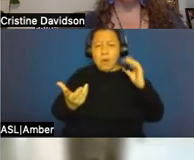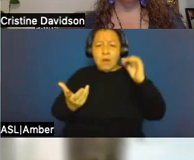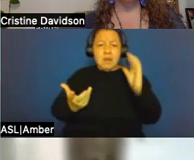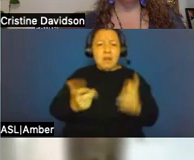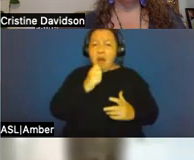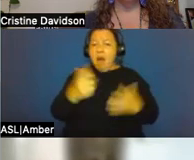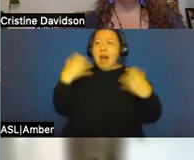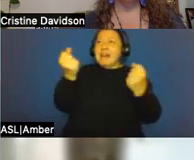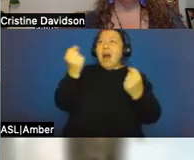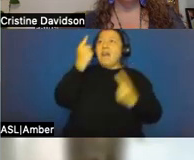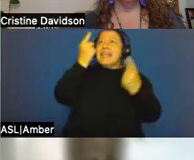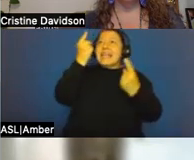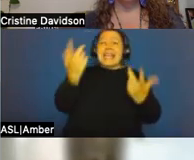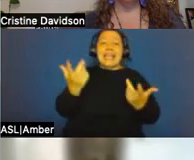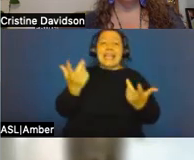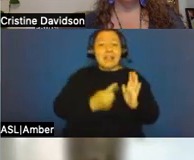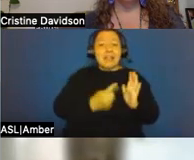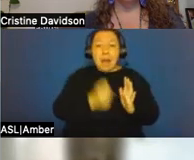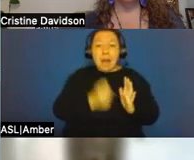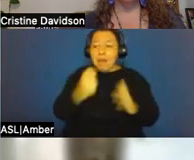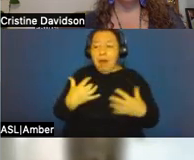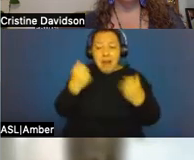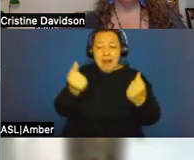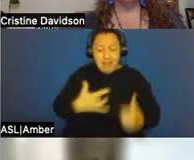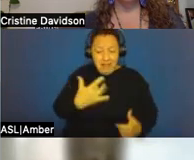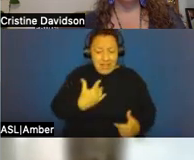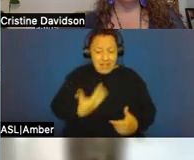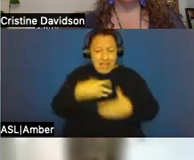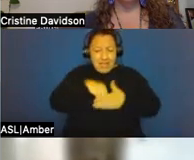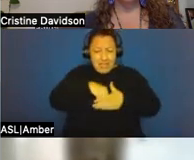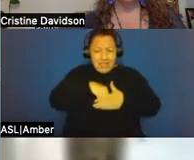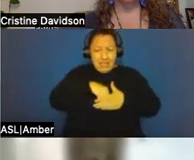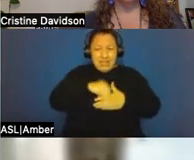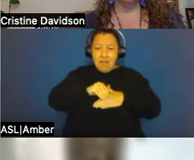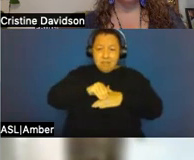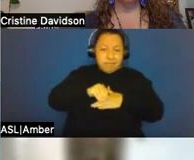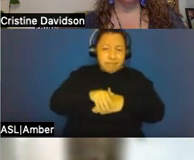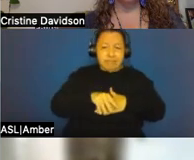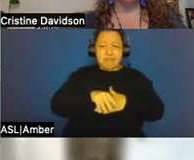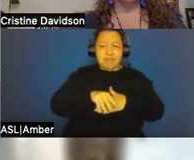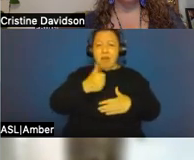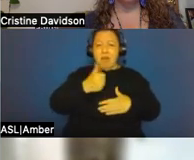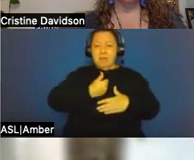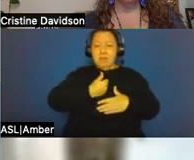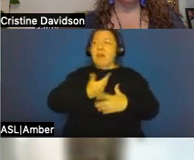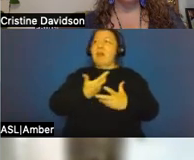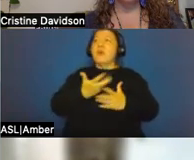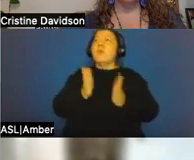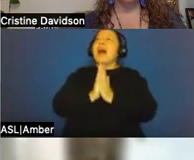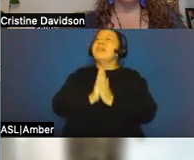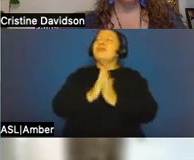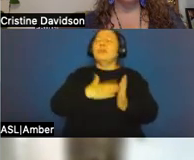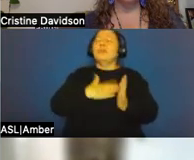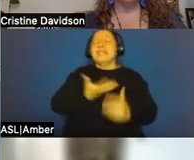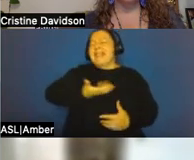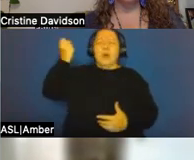sometimes unhealthy feelings that inadvertently end up hurting us. I ask that you lift all of that up off of us, that you